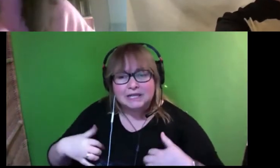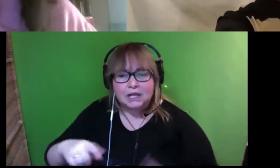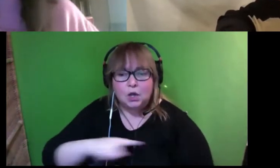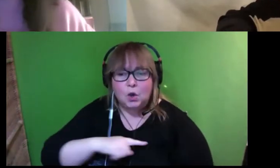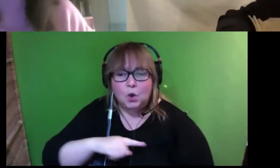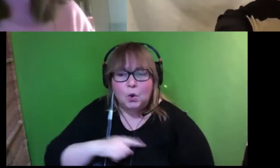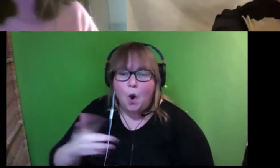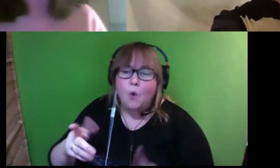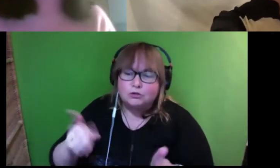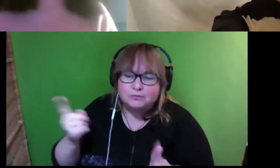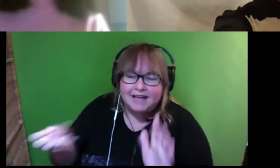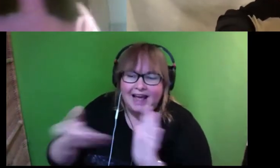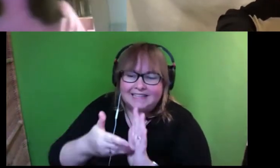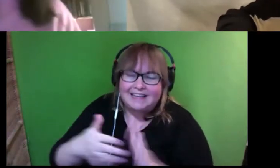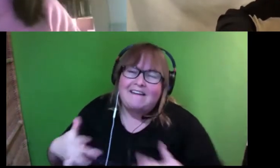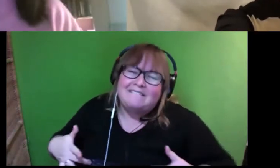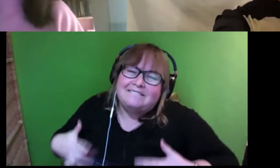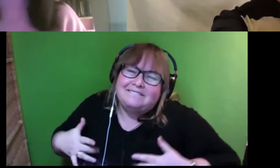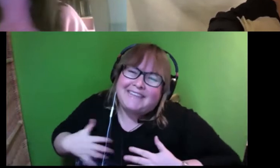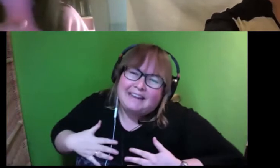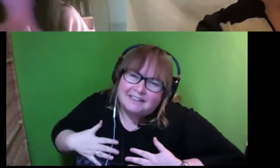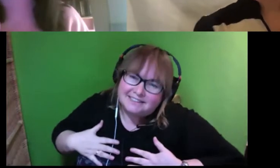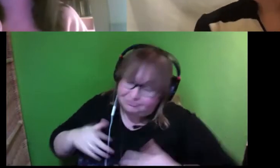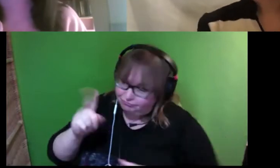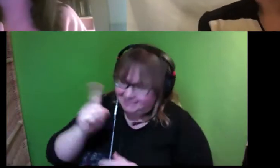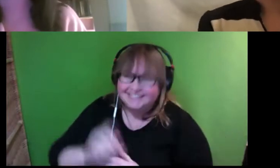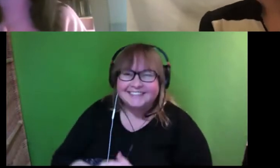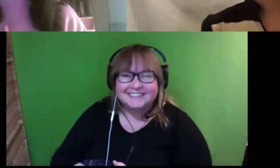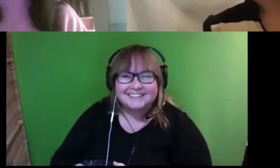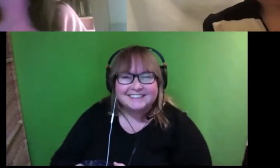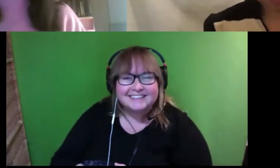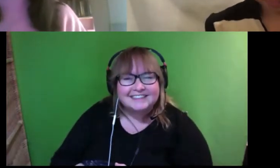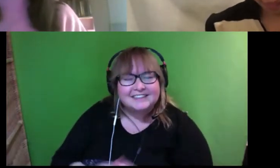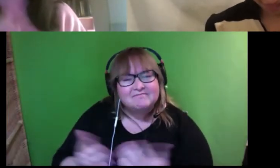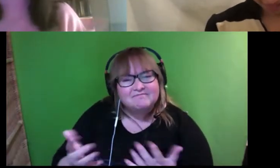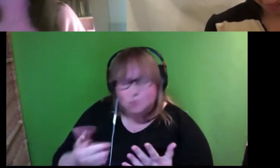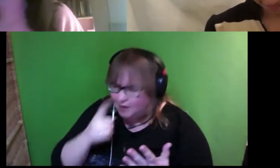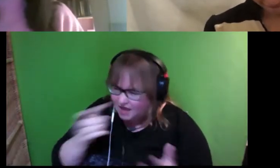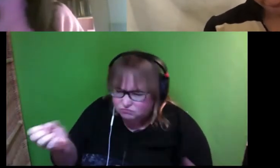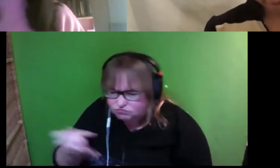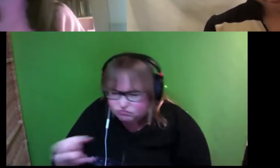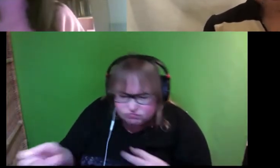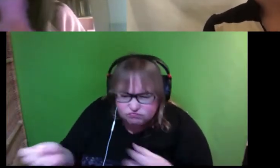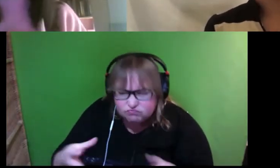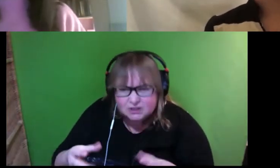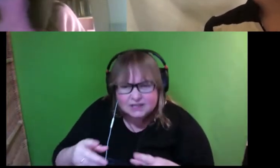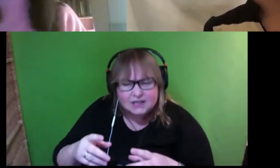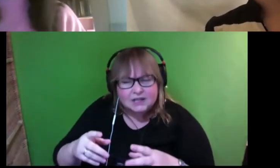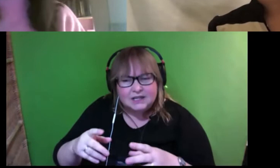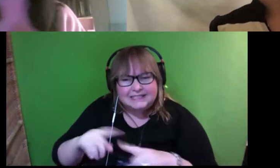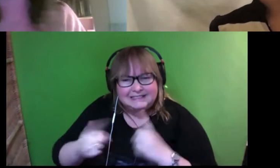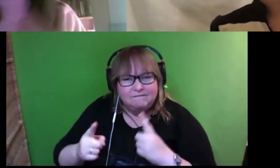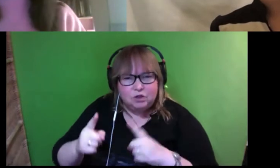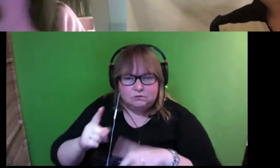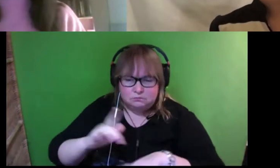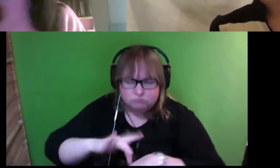and feelers, I like that, into a more interdisciplinary space where with other people